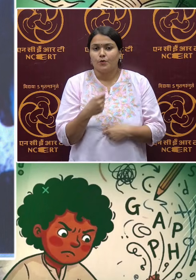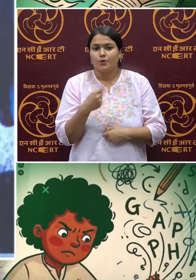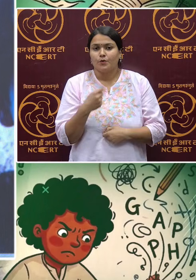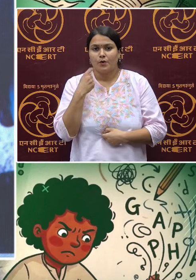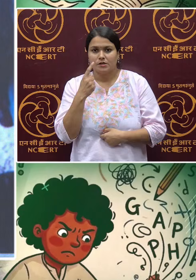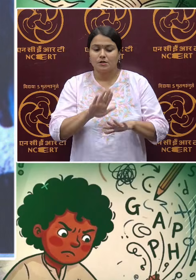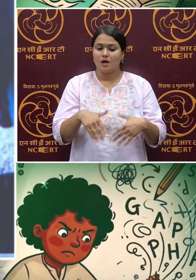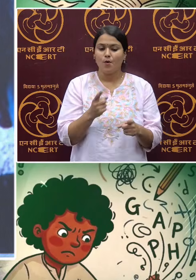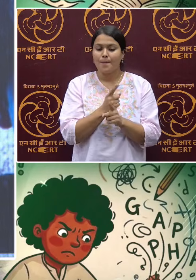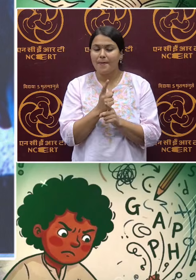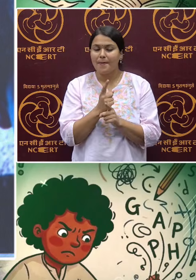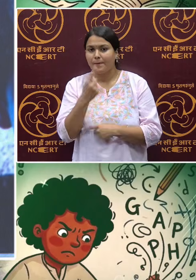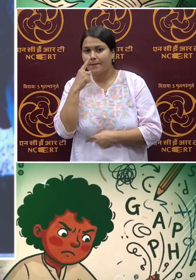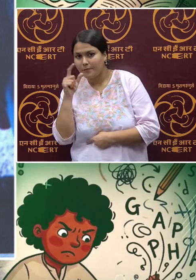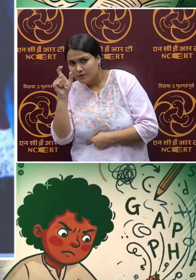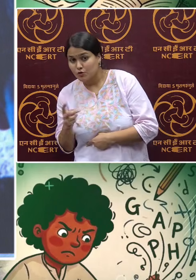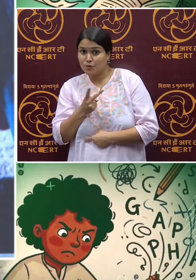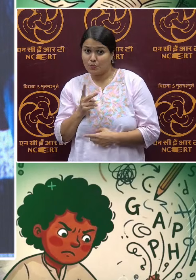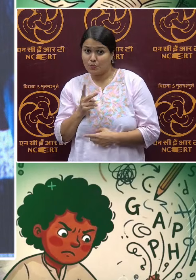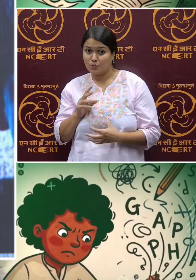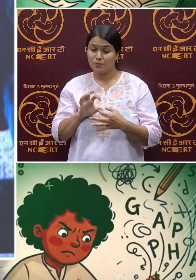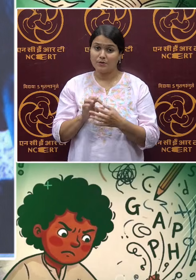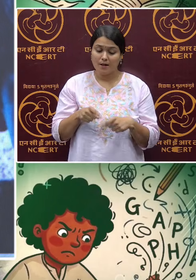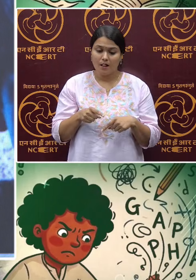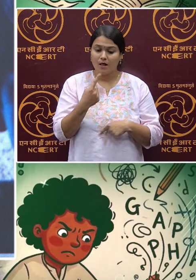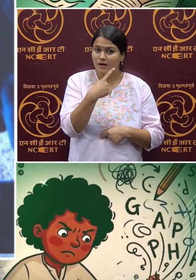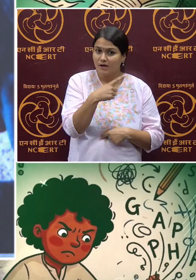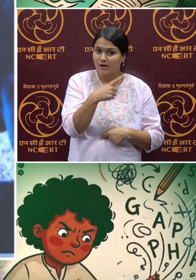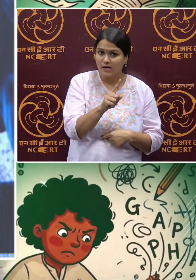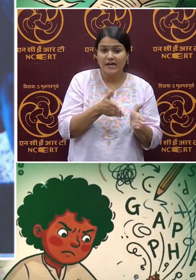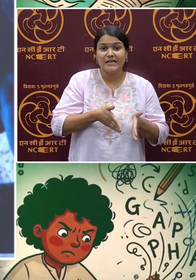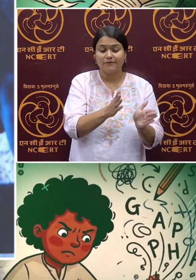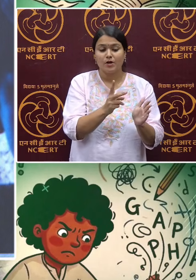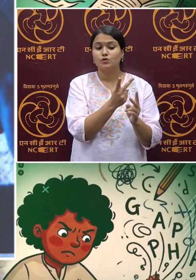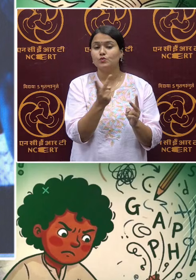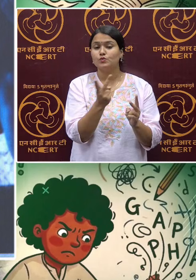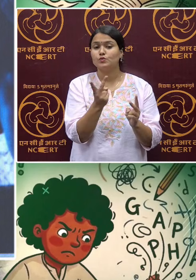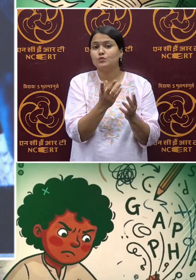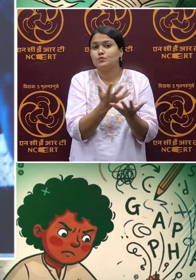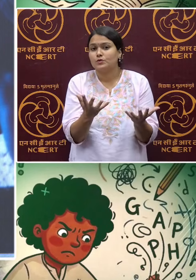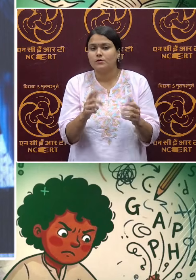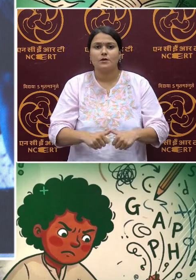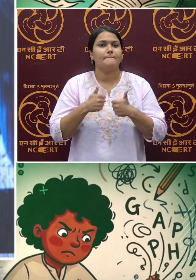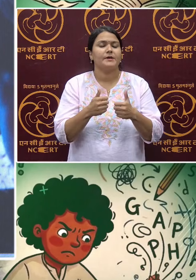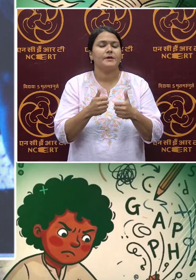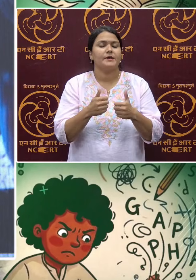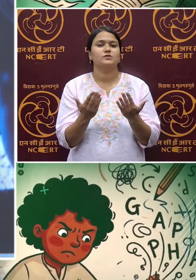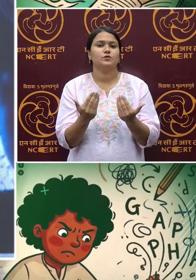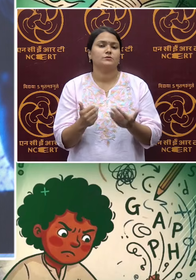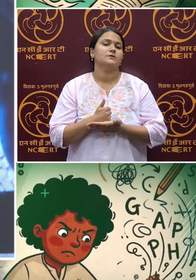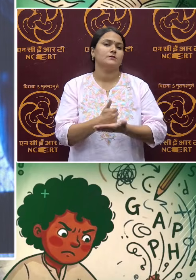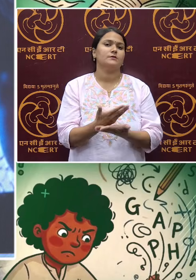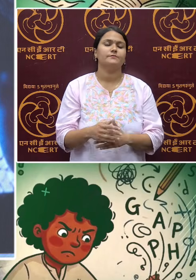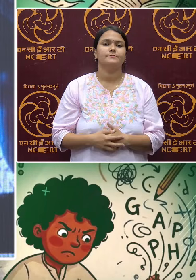a parent and a teacher can make the right distinction between the two things and can provide the best possible help at that